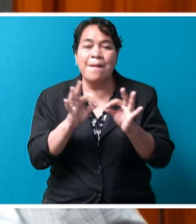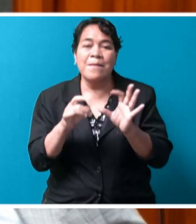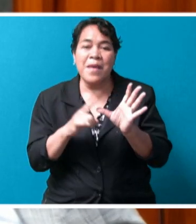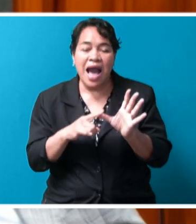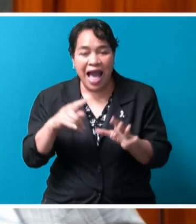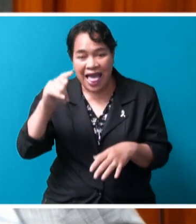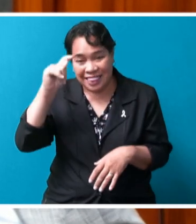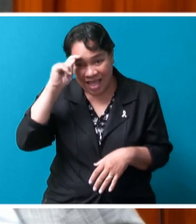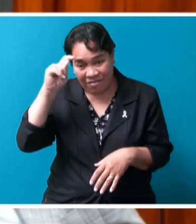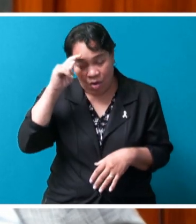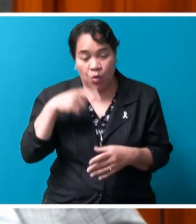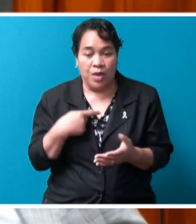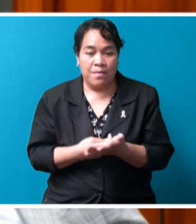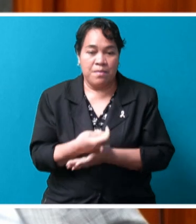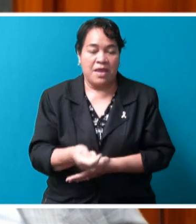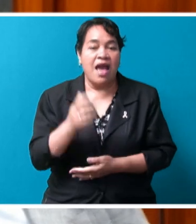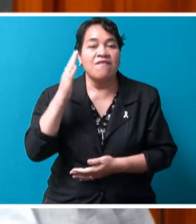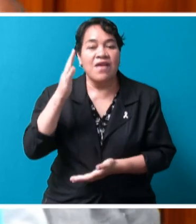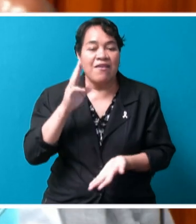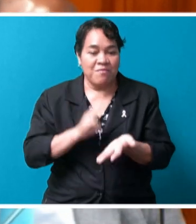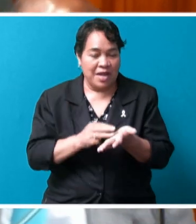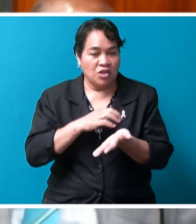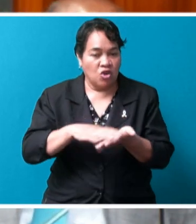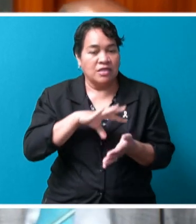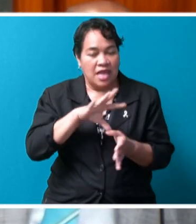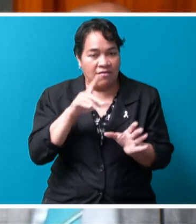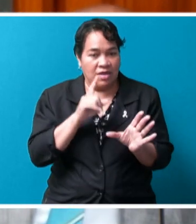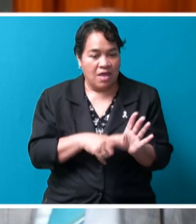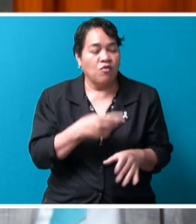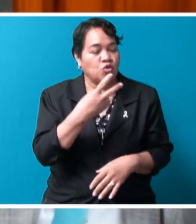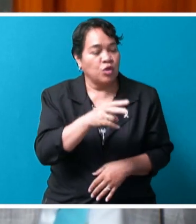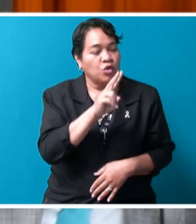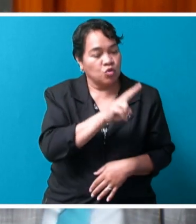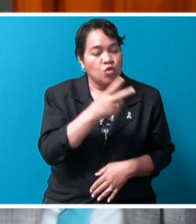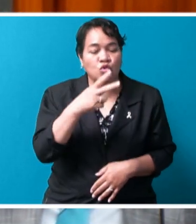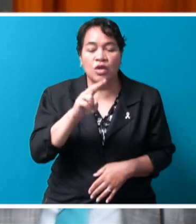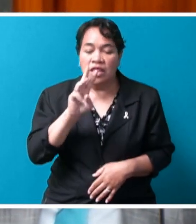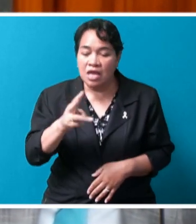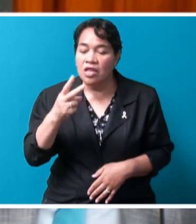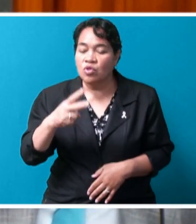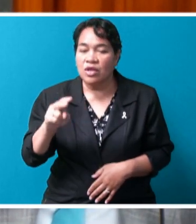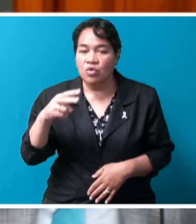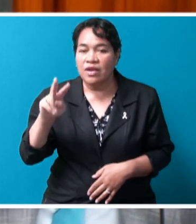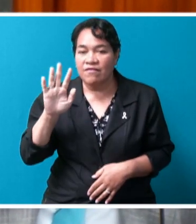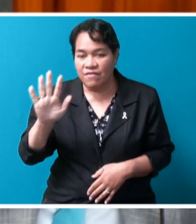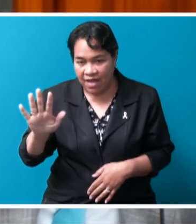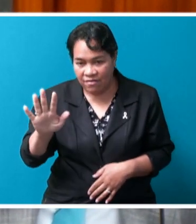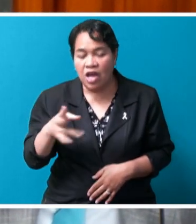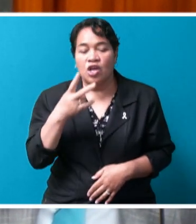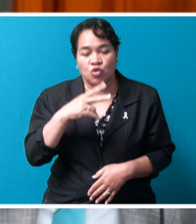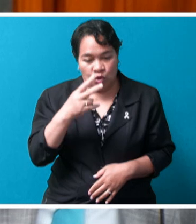paid out $5 million annually from 22, 23, 24, 25, and